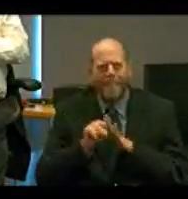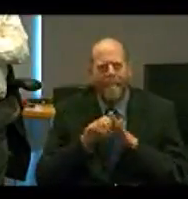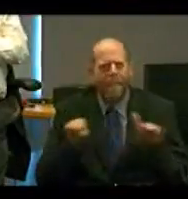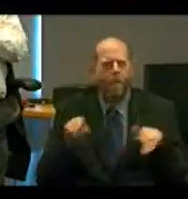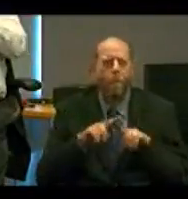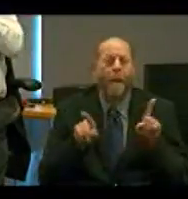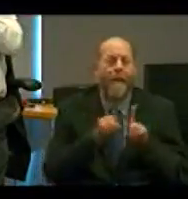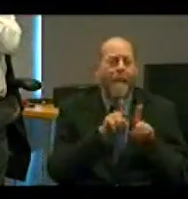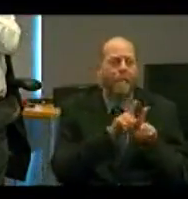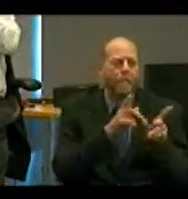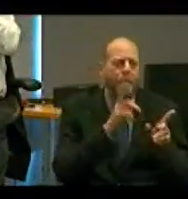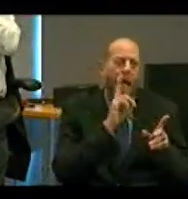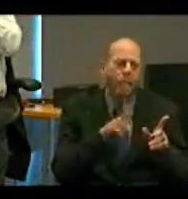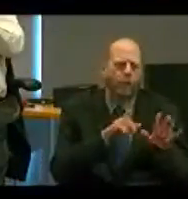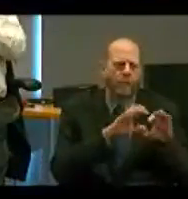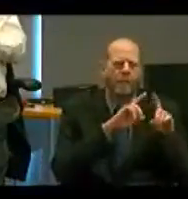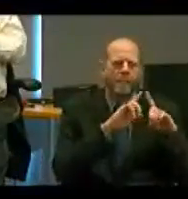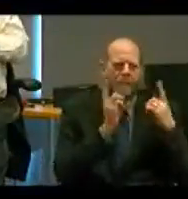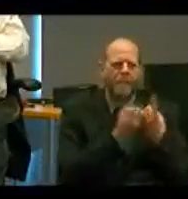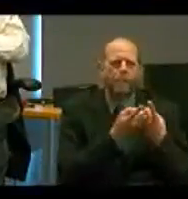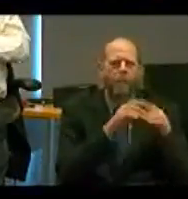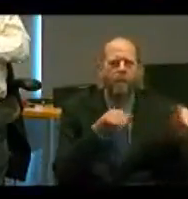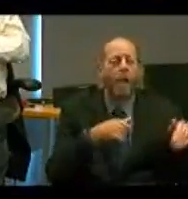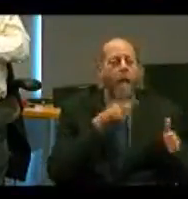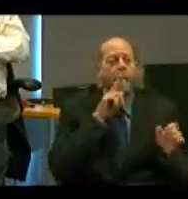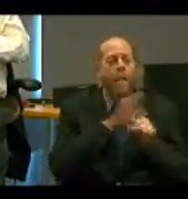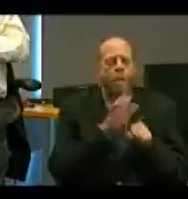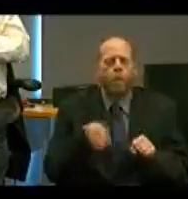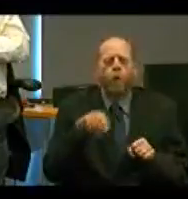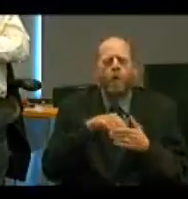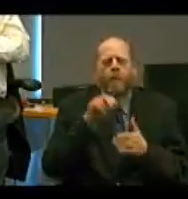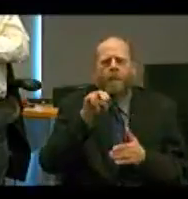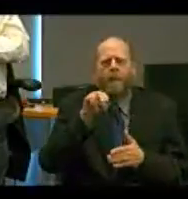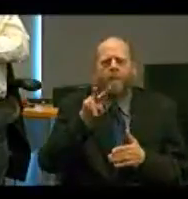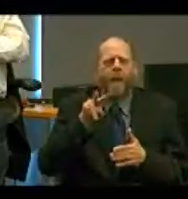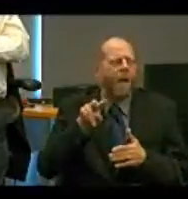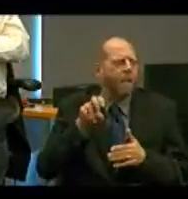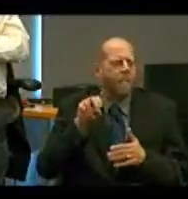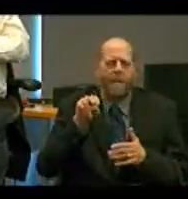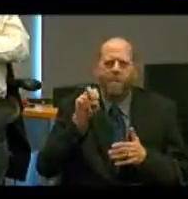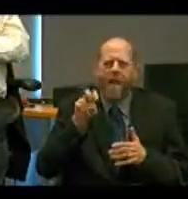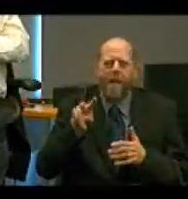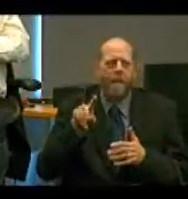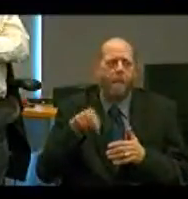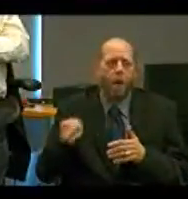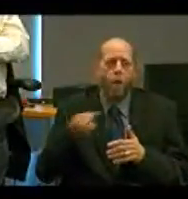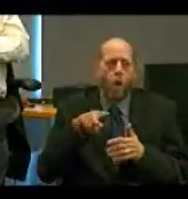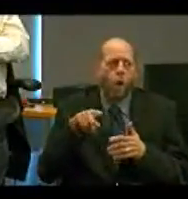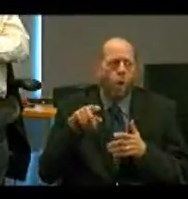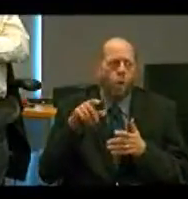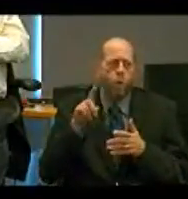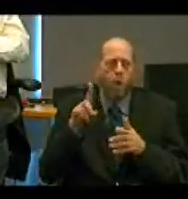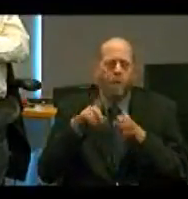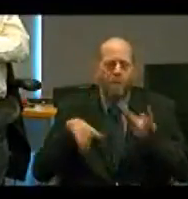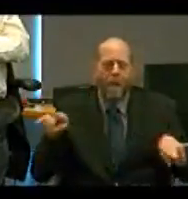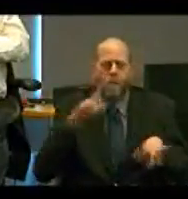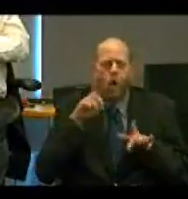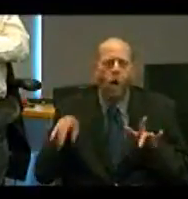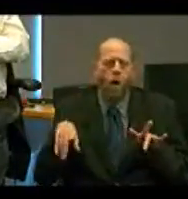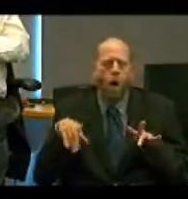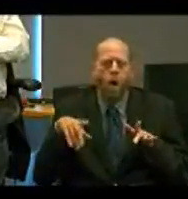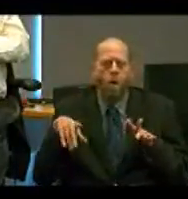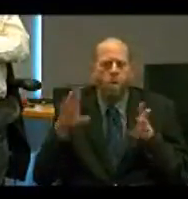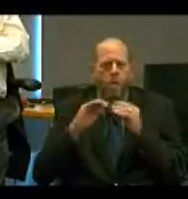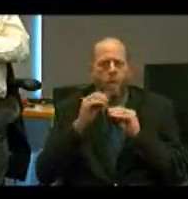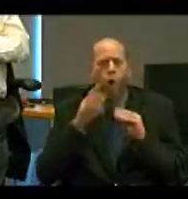actually at district level. And I guarantee you that in Nevada, there will be districts that those disparities and those high rates are even higher